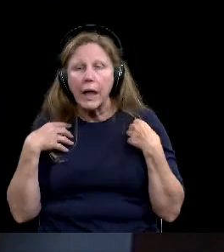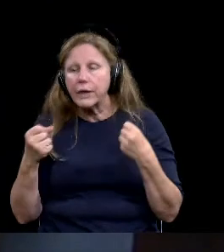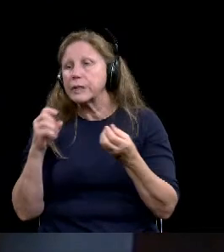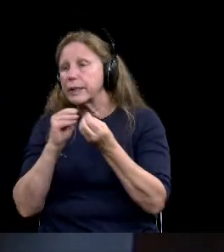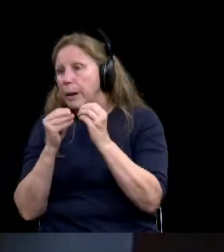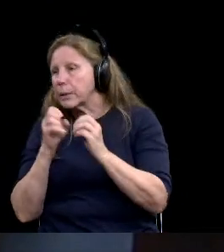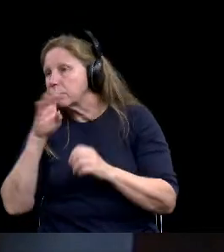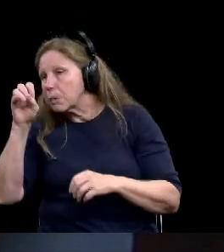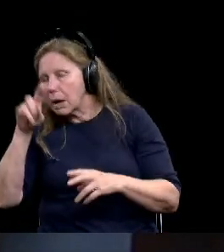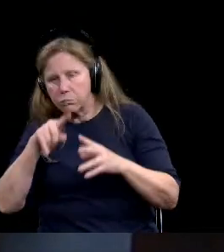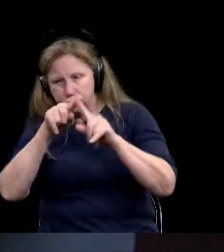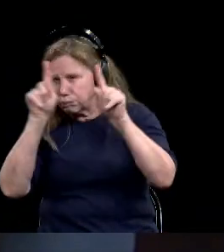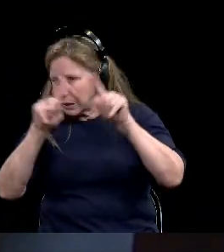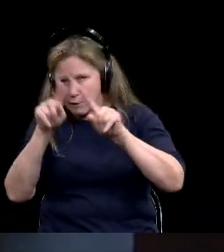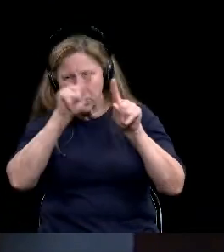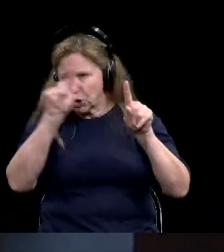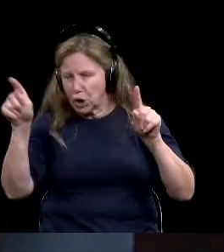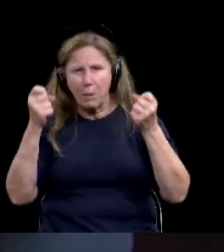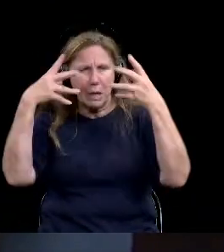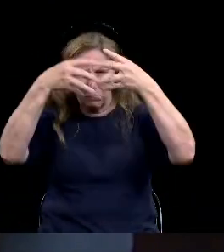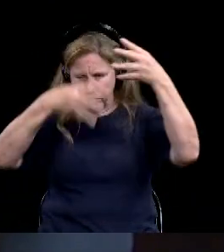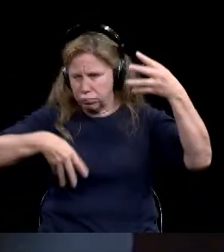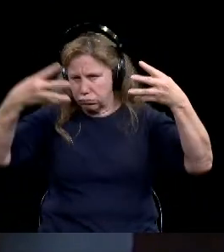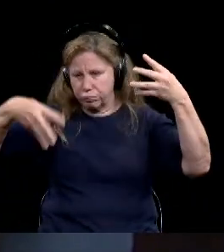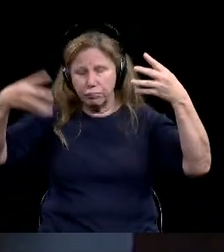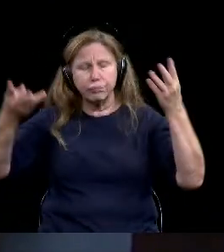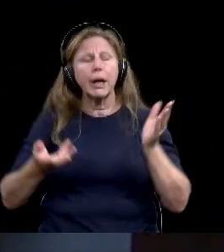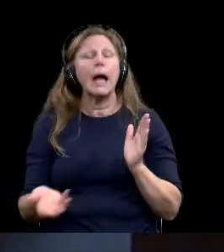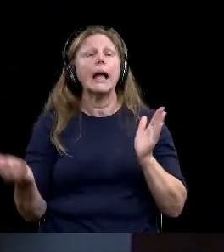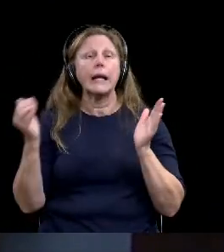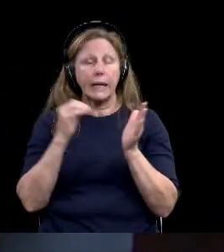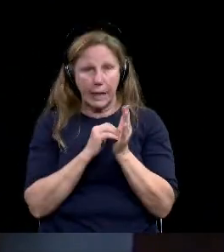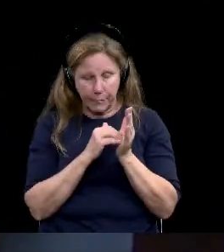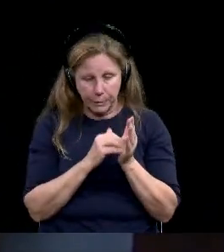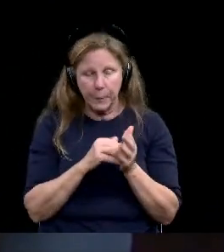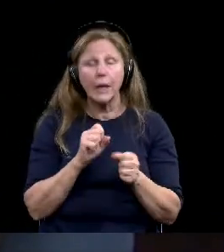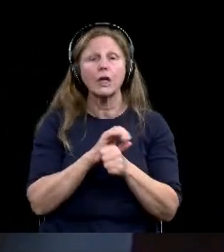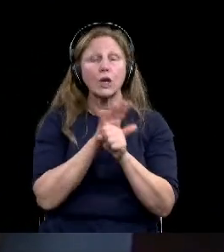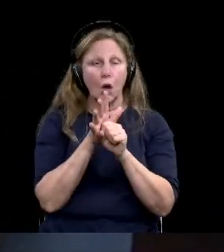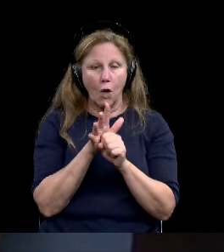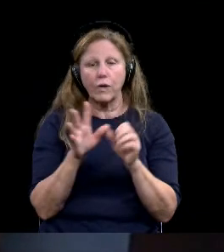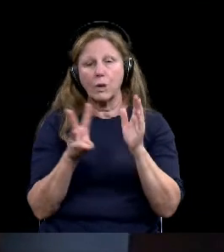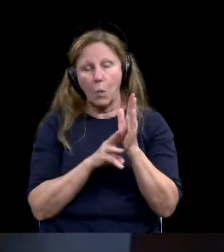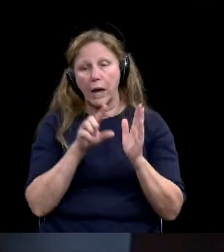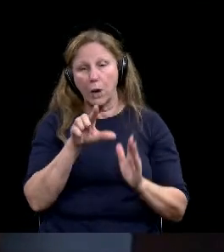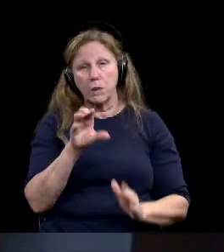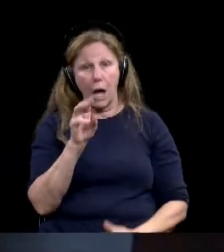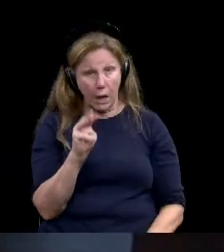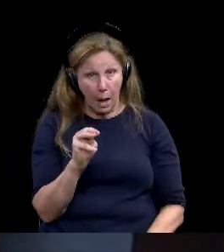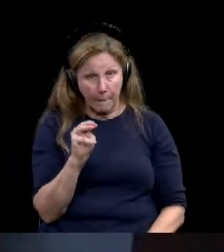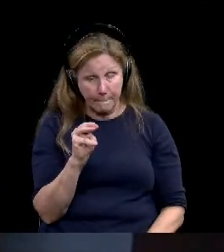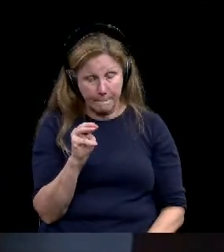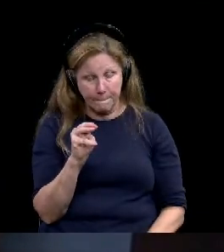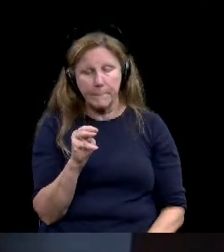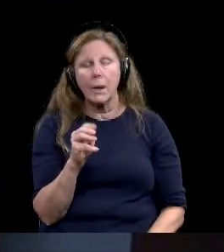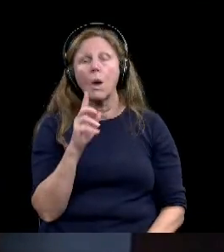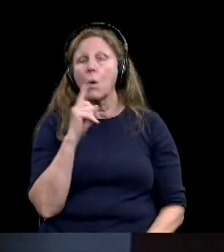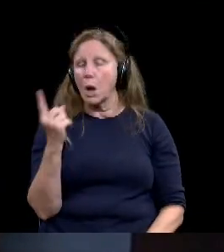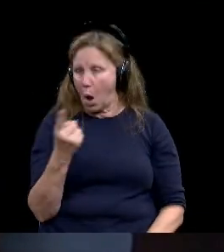COVIDWaco.com will continue to have updated data. If you do not have access to the internet, you can call